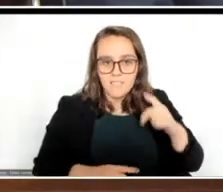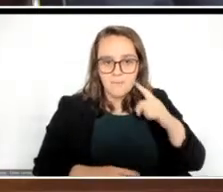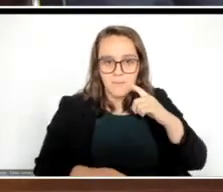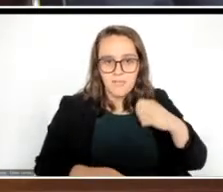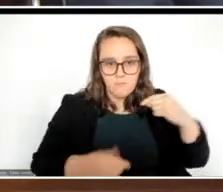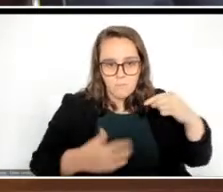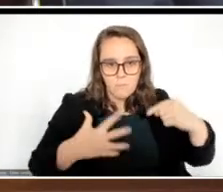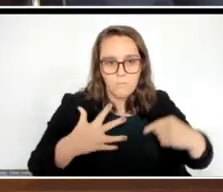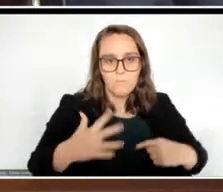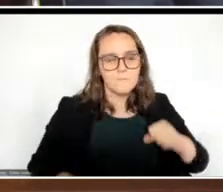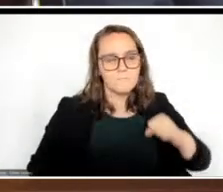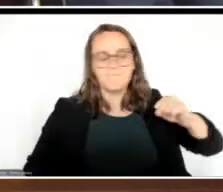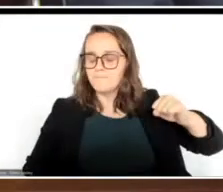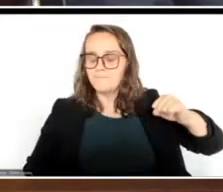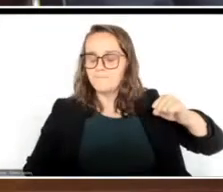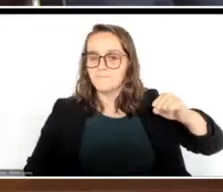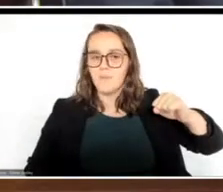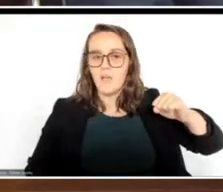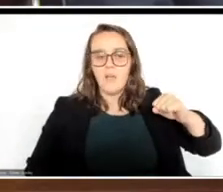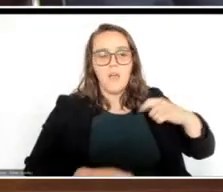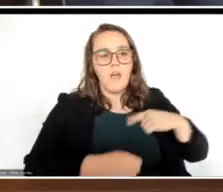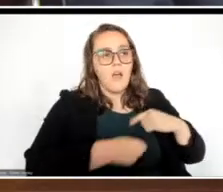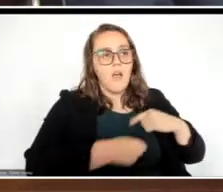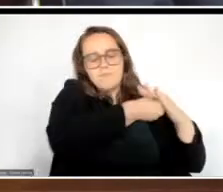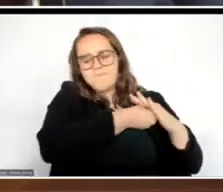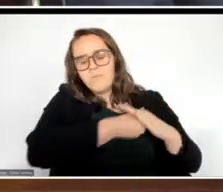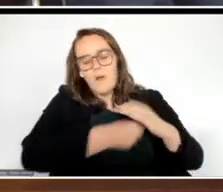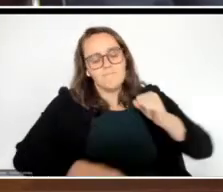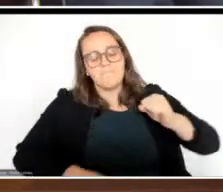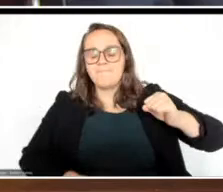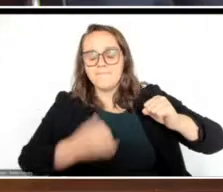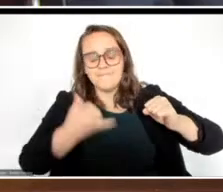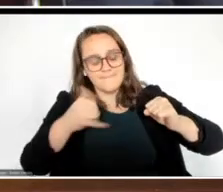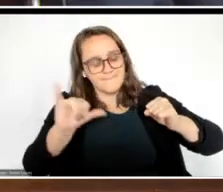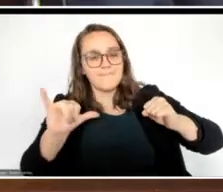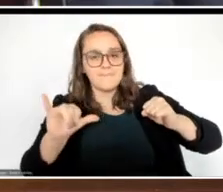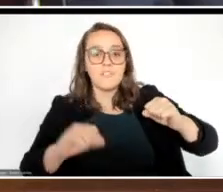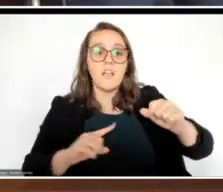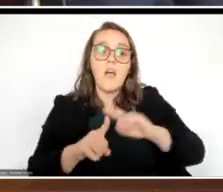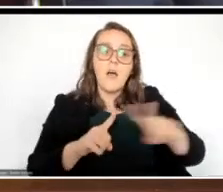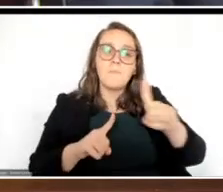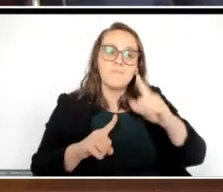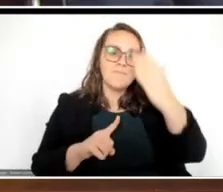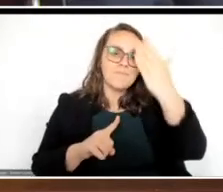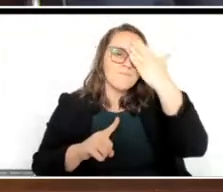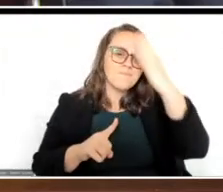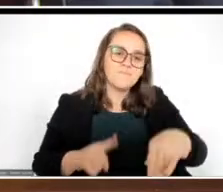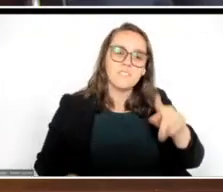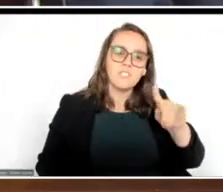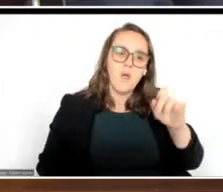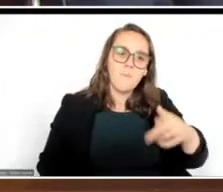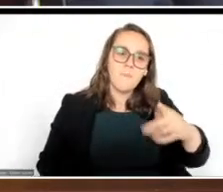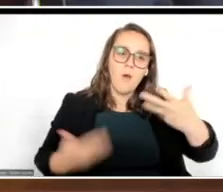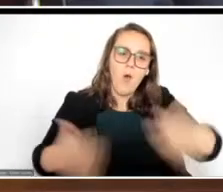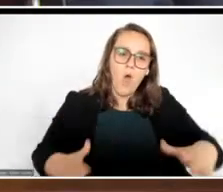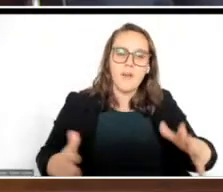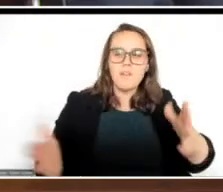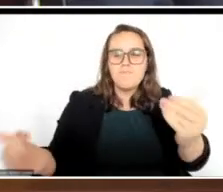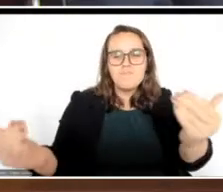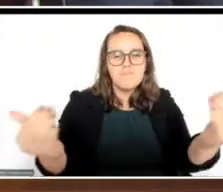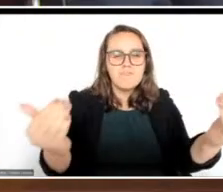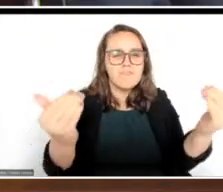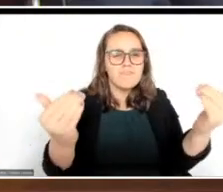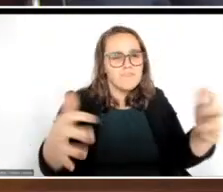pressure. But as we now know, President Trump had already summoned tens of thousands of his supporters to Washington on January 6th